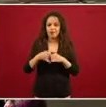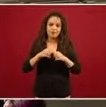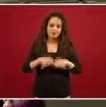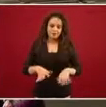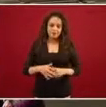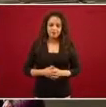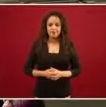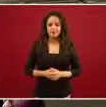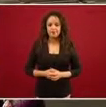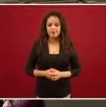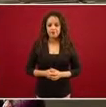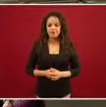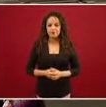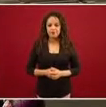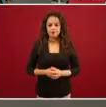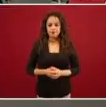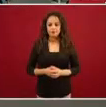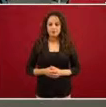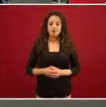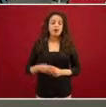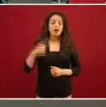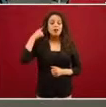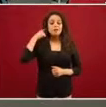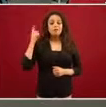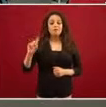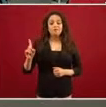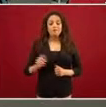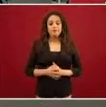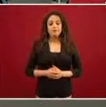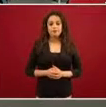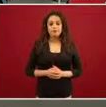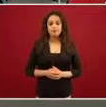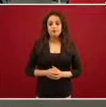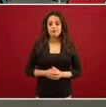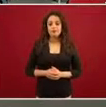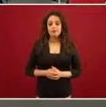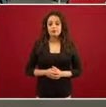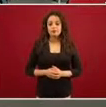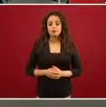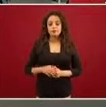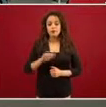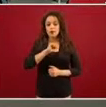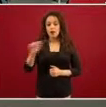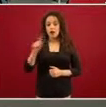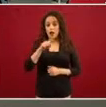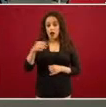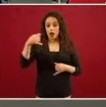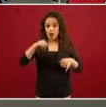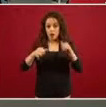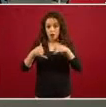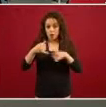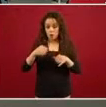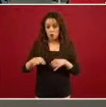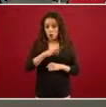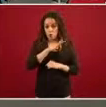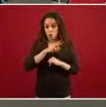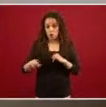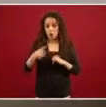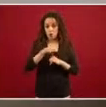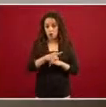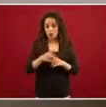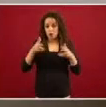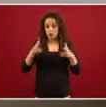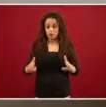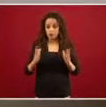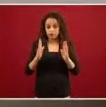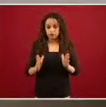the design of different measures. Thank you. The National Network of Laboratories, last